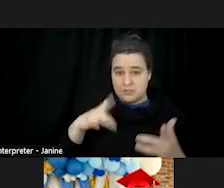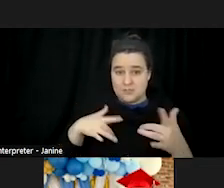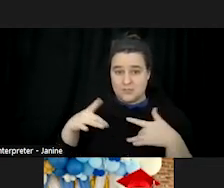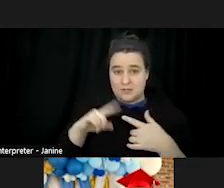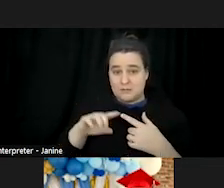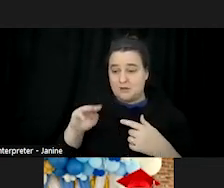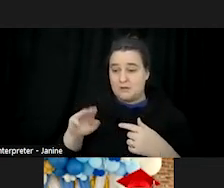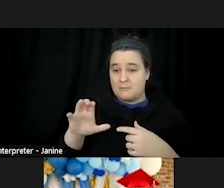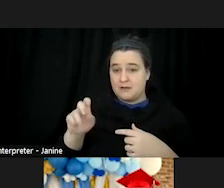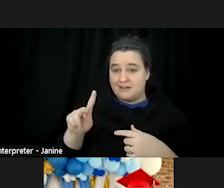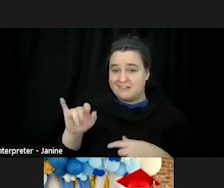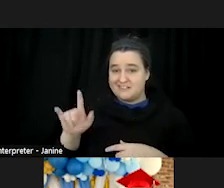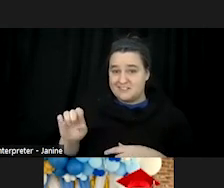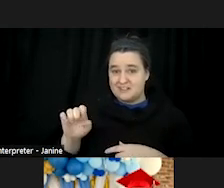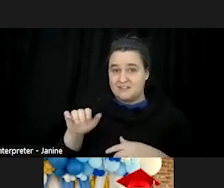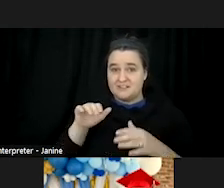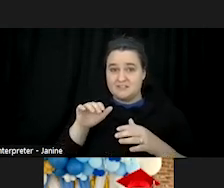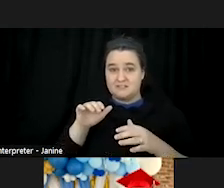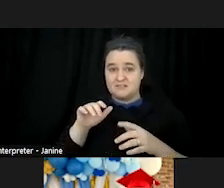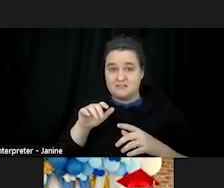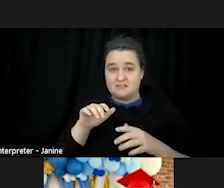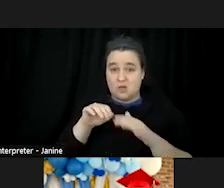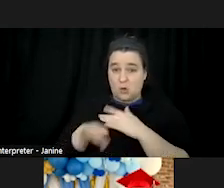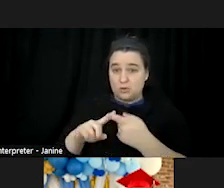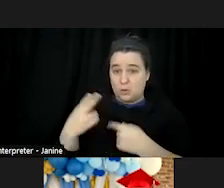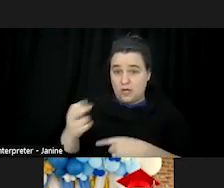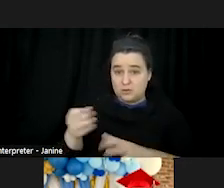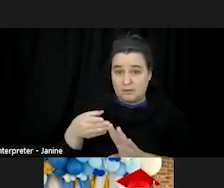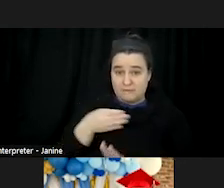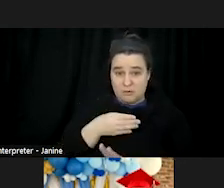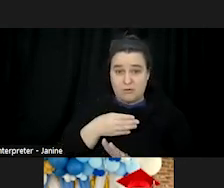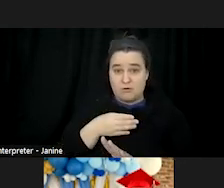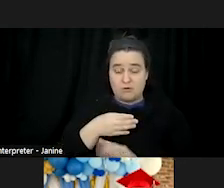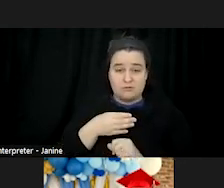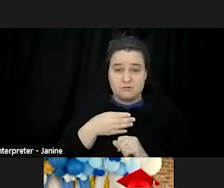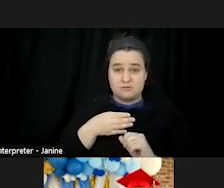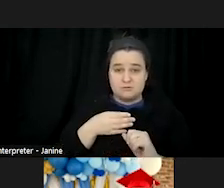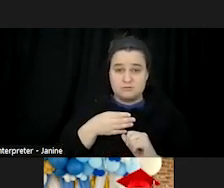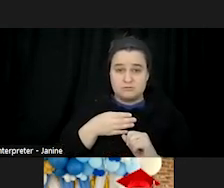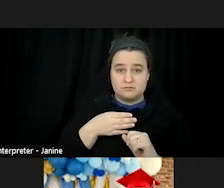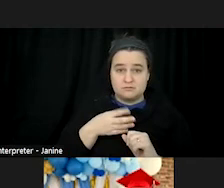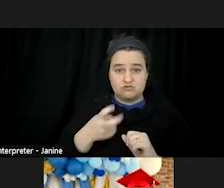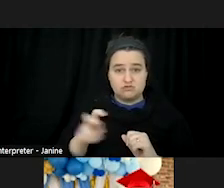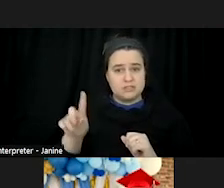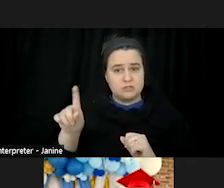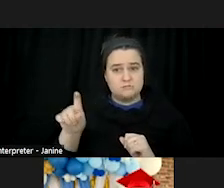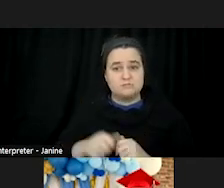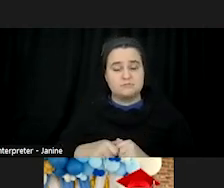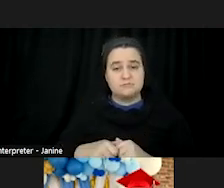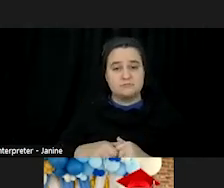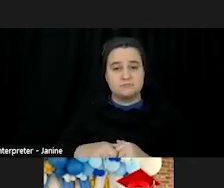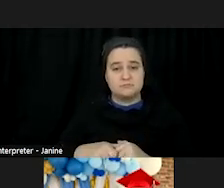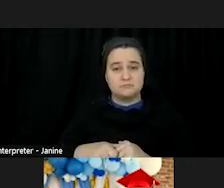Mackenzie's going into high school before the transition? I